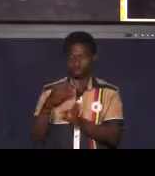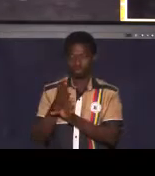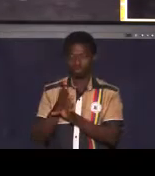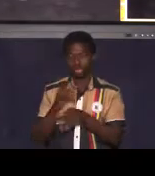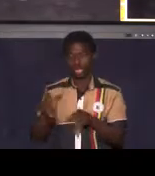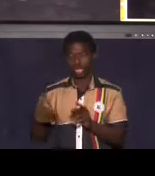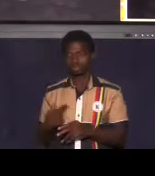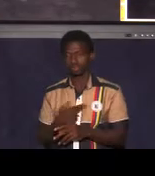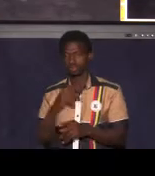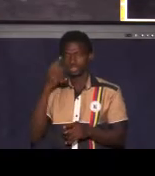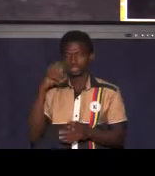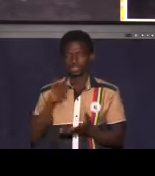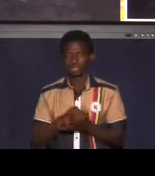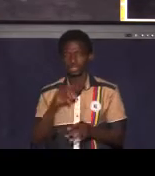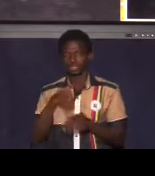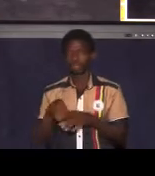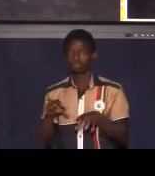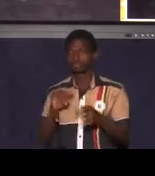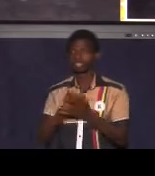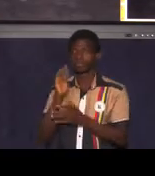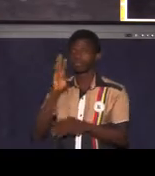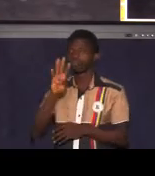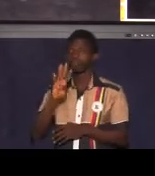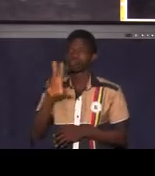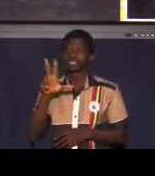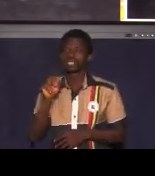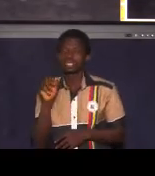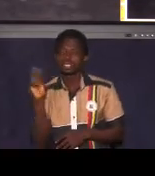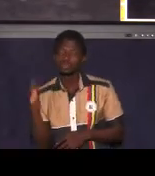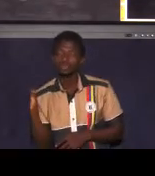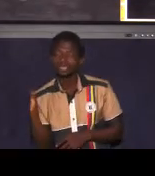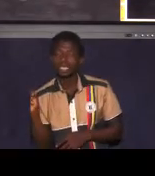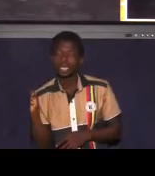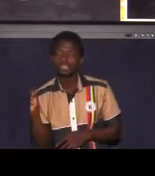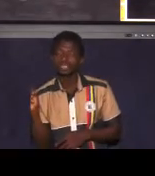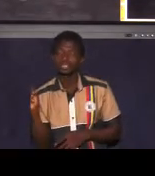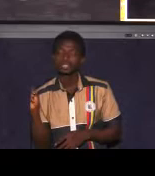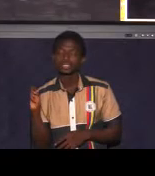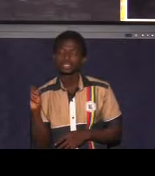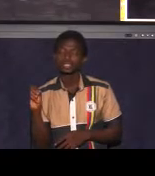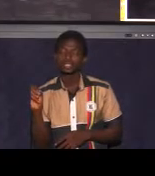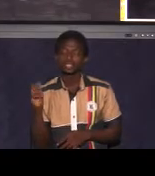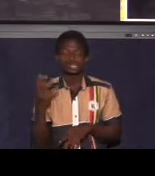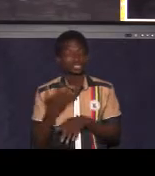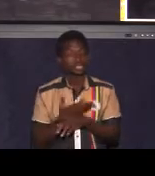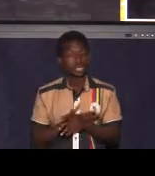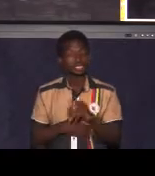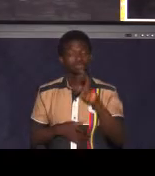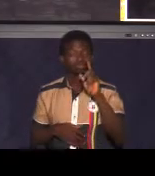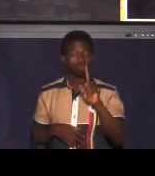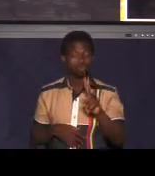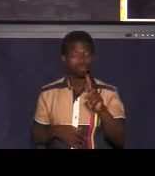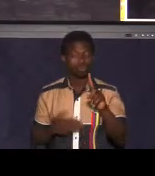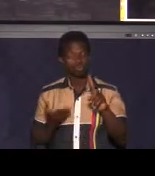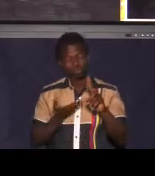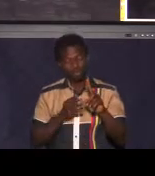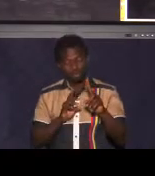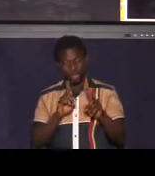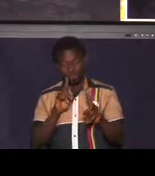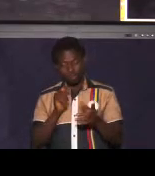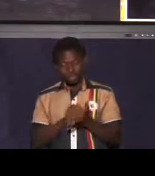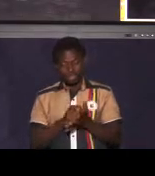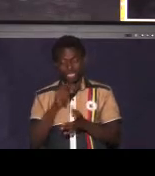below the line. So let's see that in action. That will be 430 meters will now be 430 times 1 all